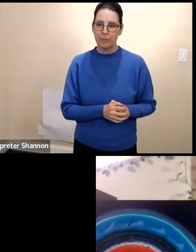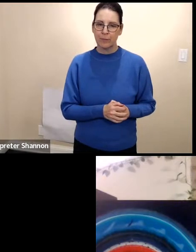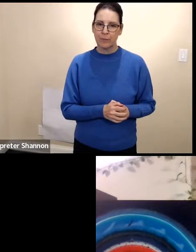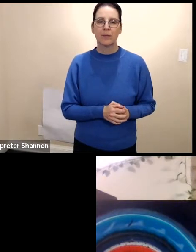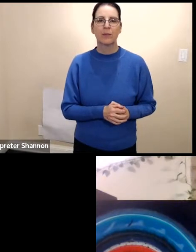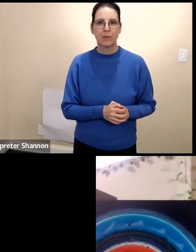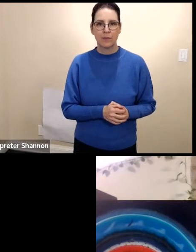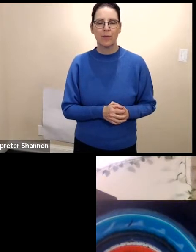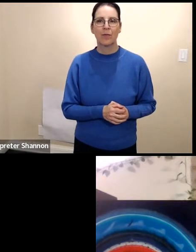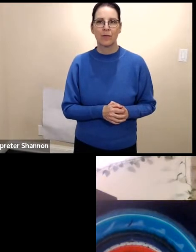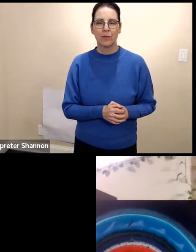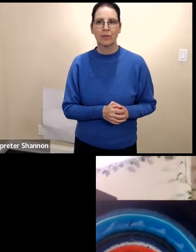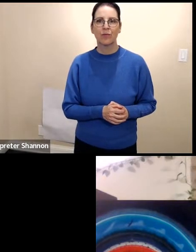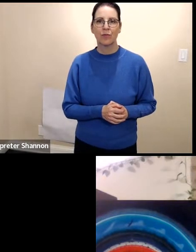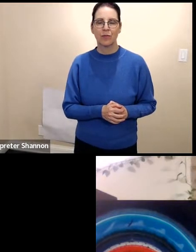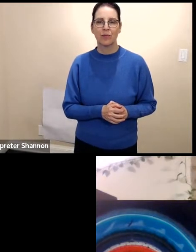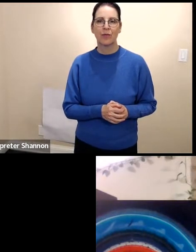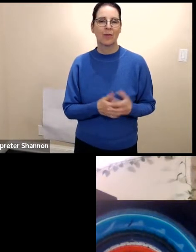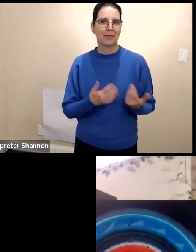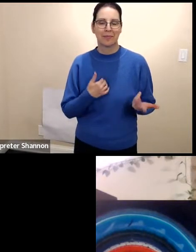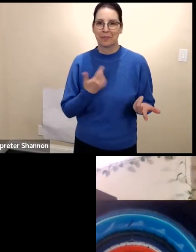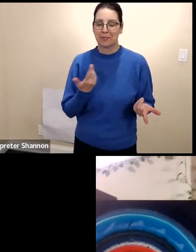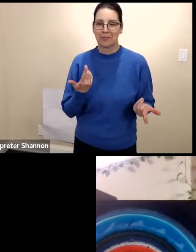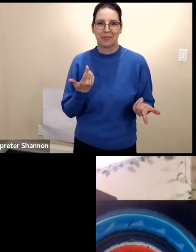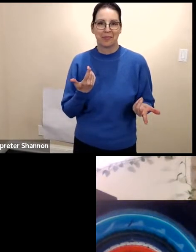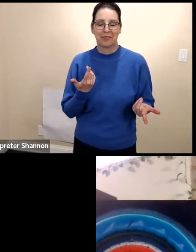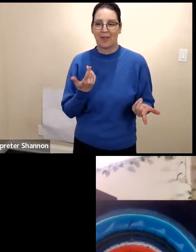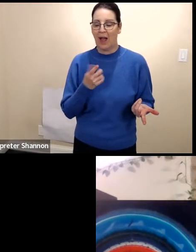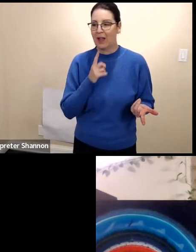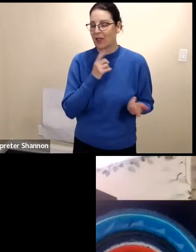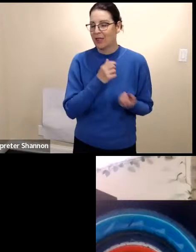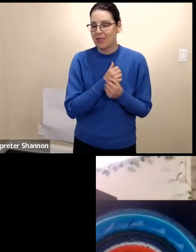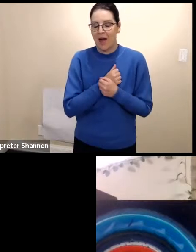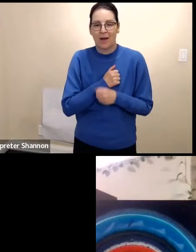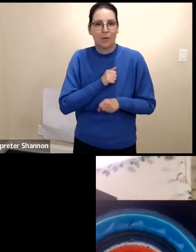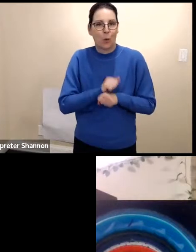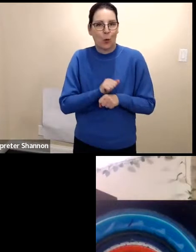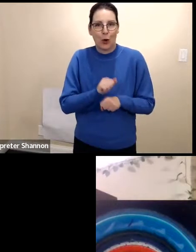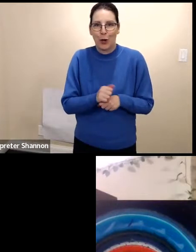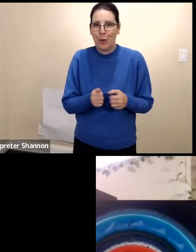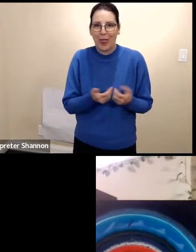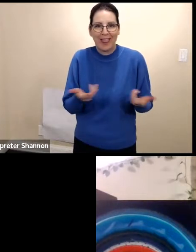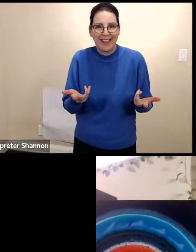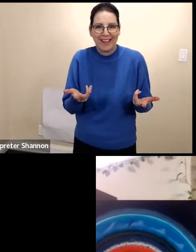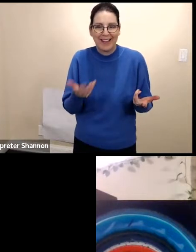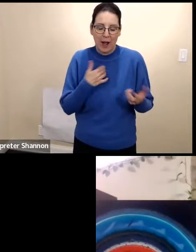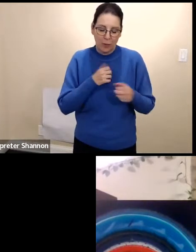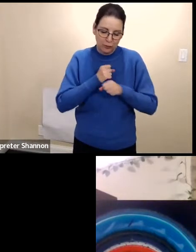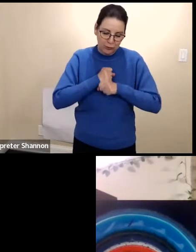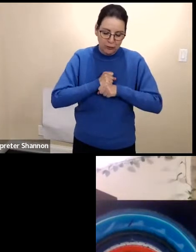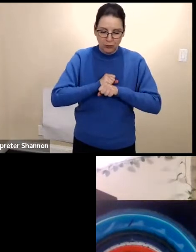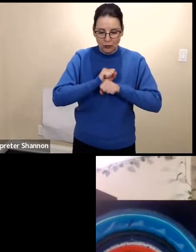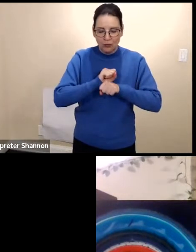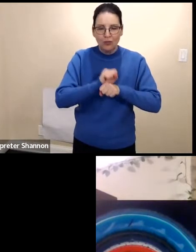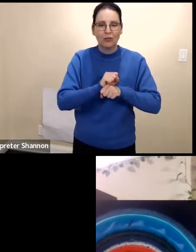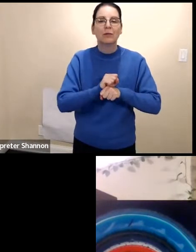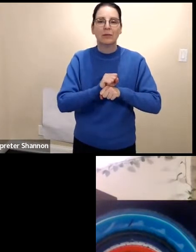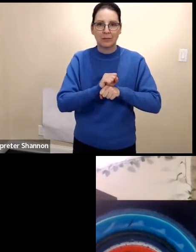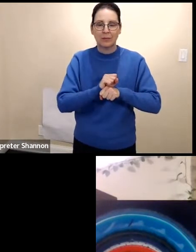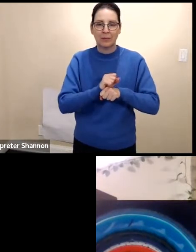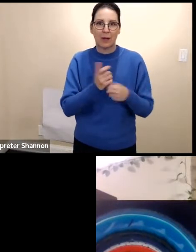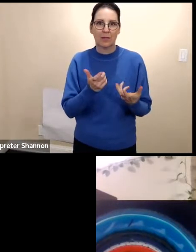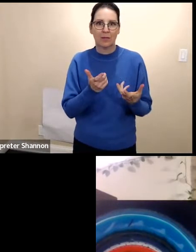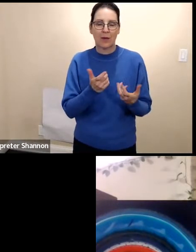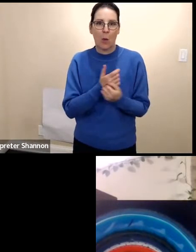really have I really I really loved working with it in my studio and I would love to do